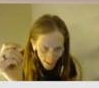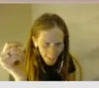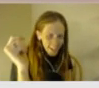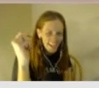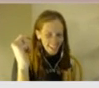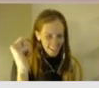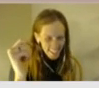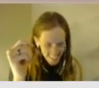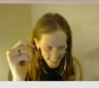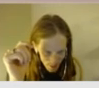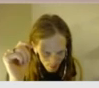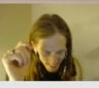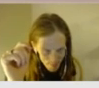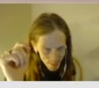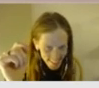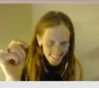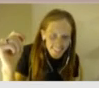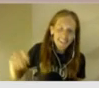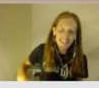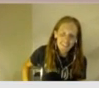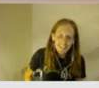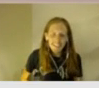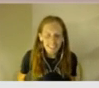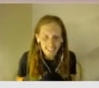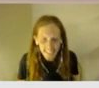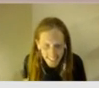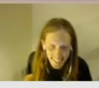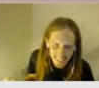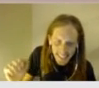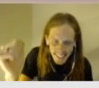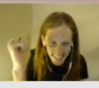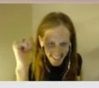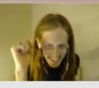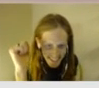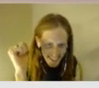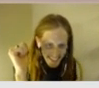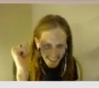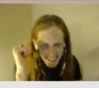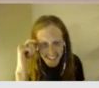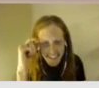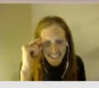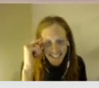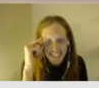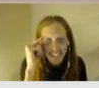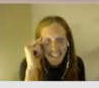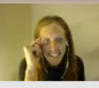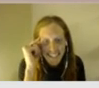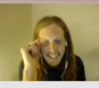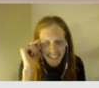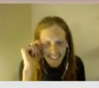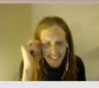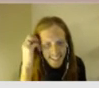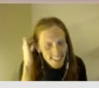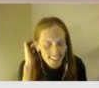looking at prints on the wall, disrupting the piece. I want the people who have no idea what photography is, who were just coming to the laundromat